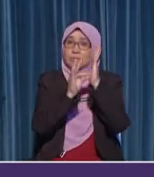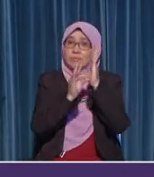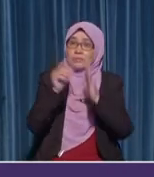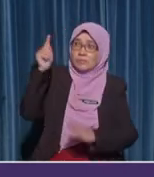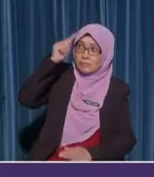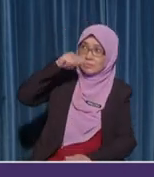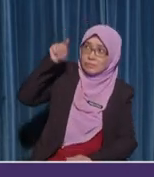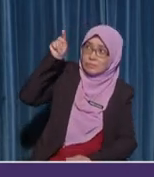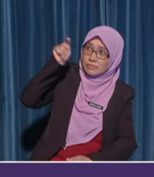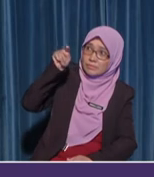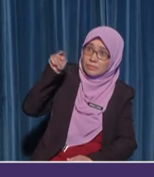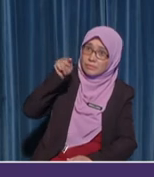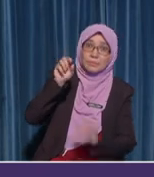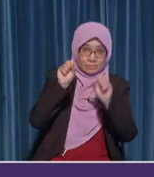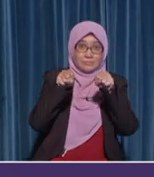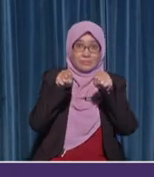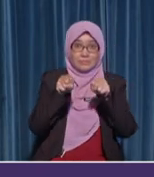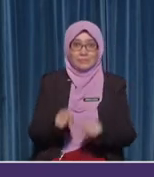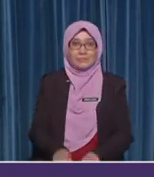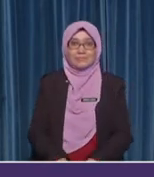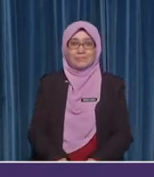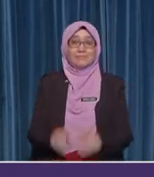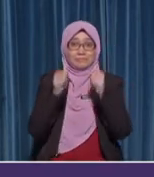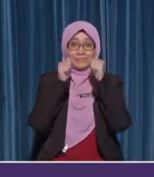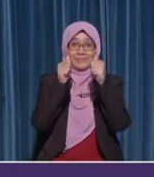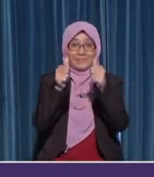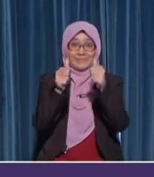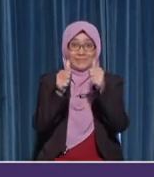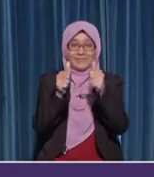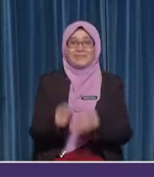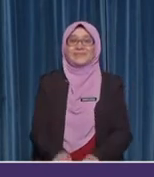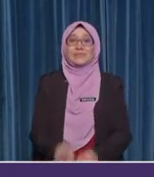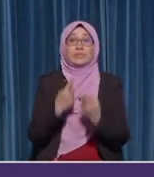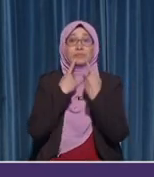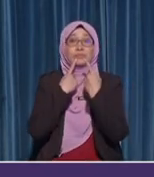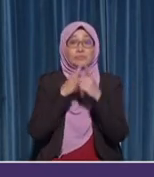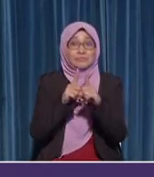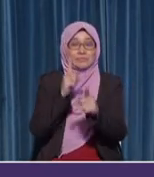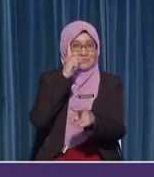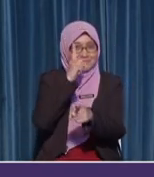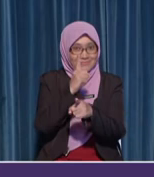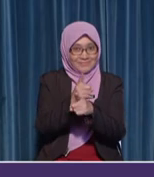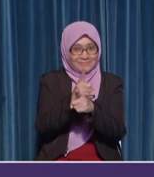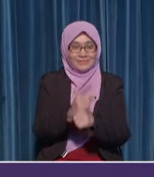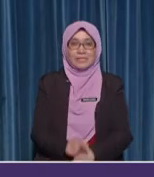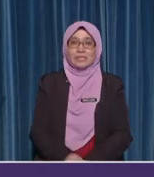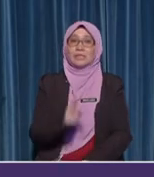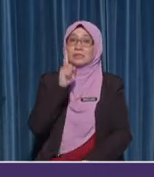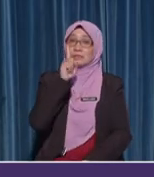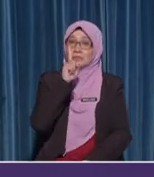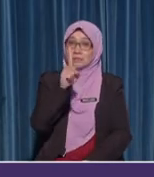for 1 hour? Well done! Your answer is correct.